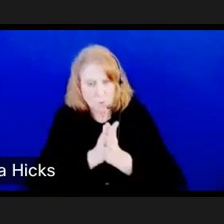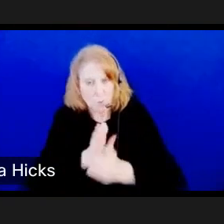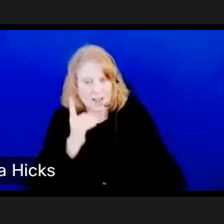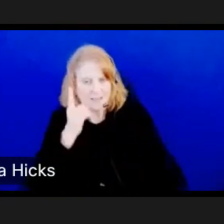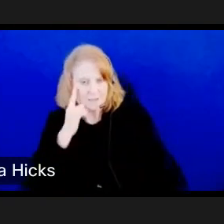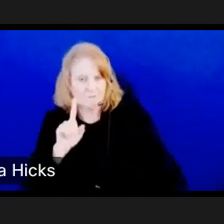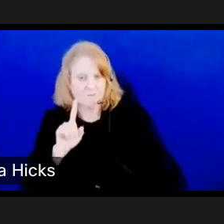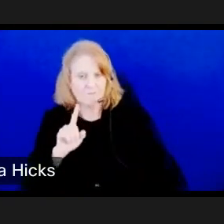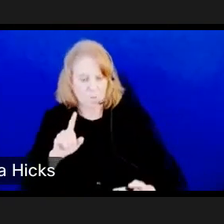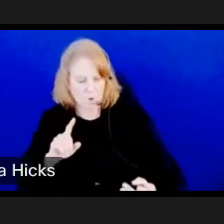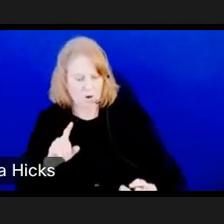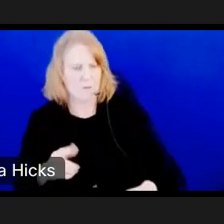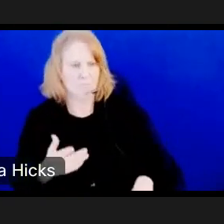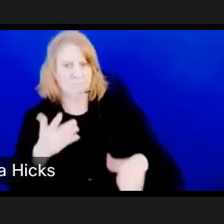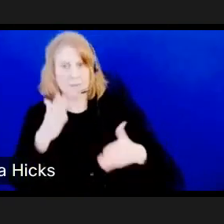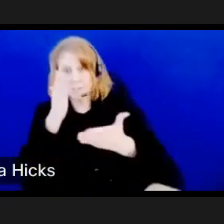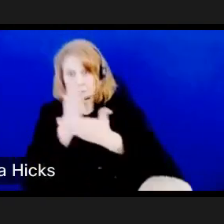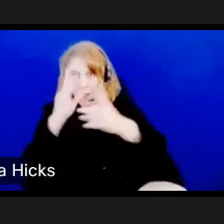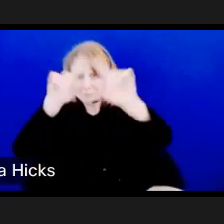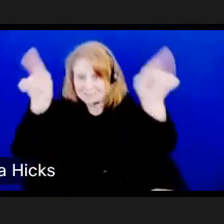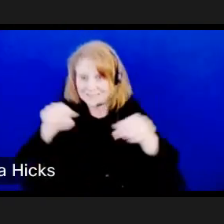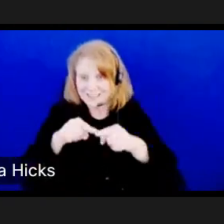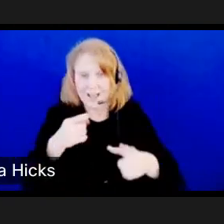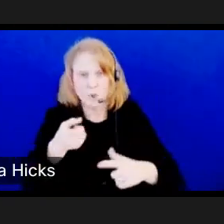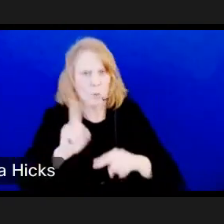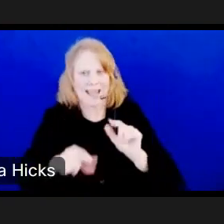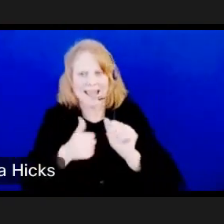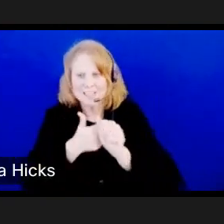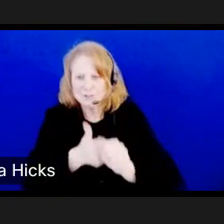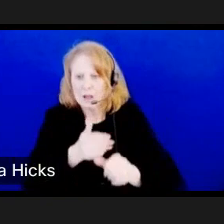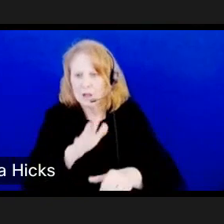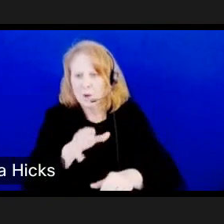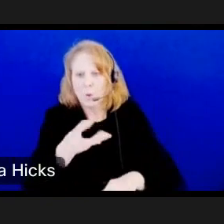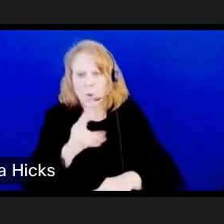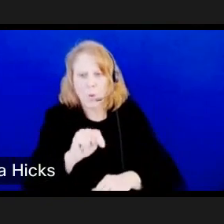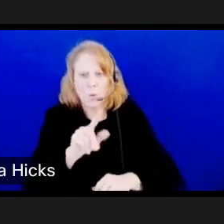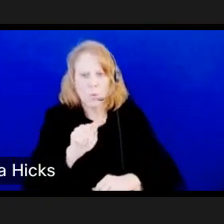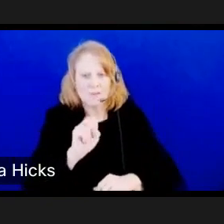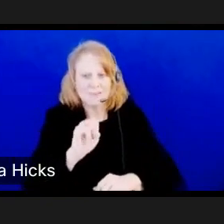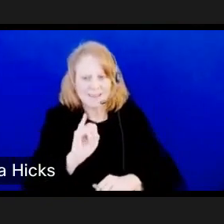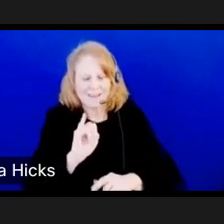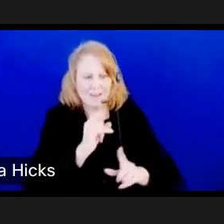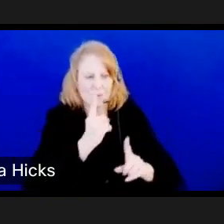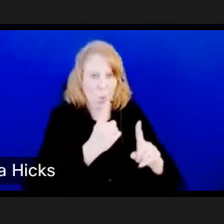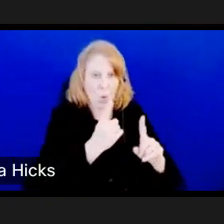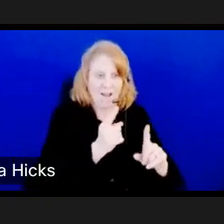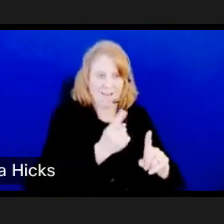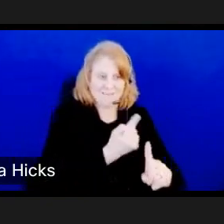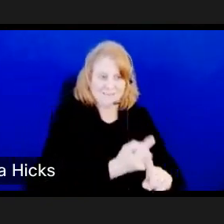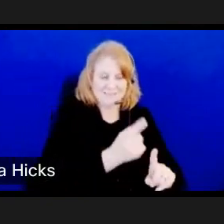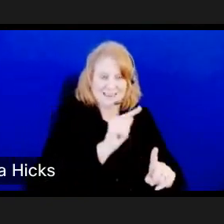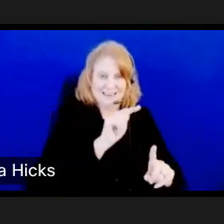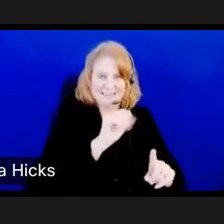stop sign. You can't track your own TSI. A single tab that showed the